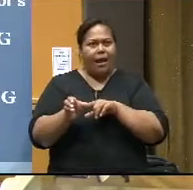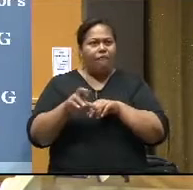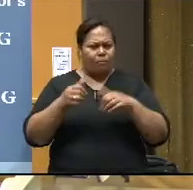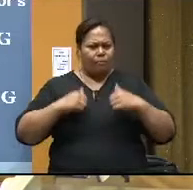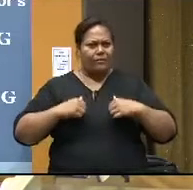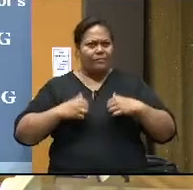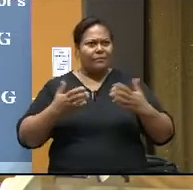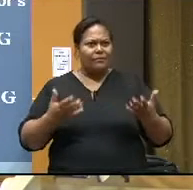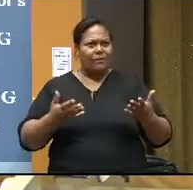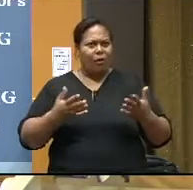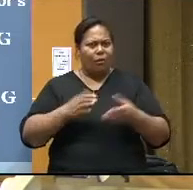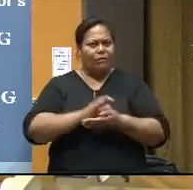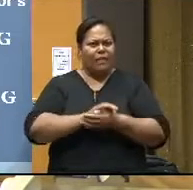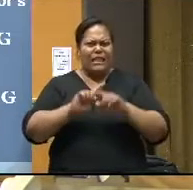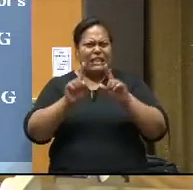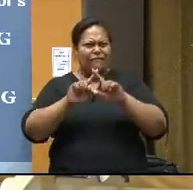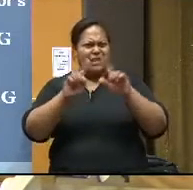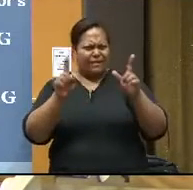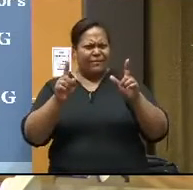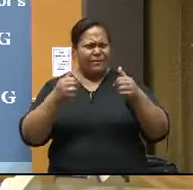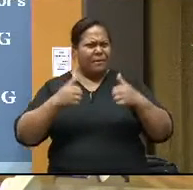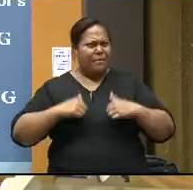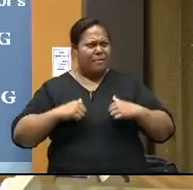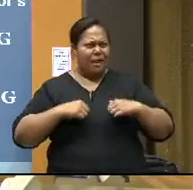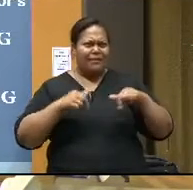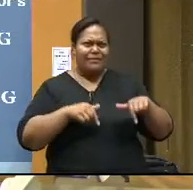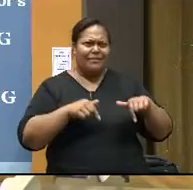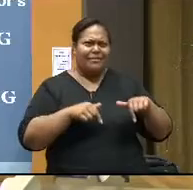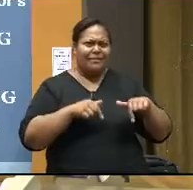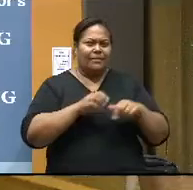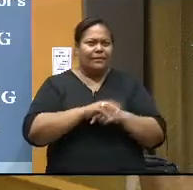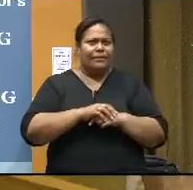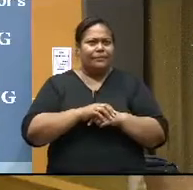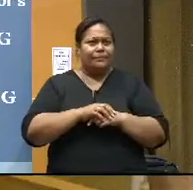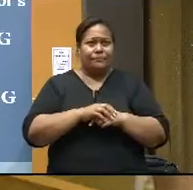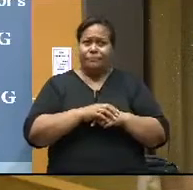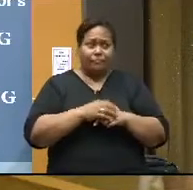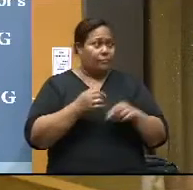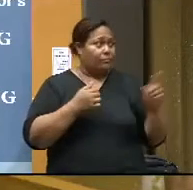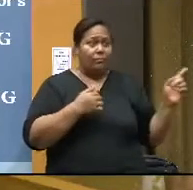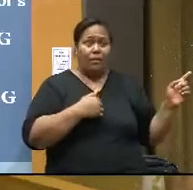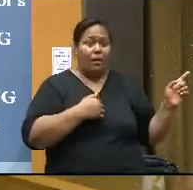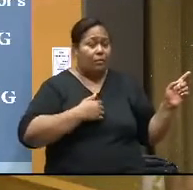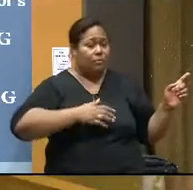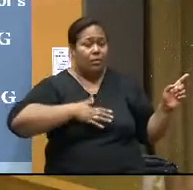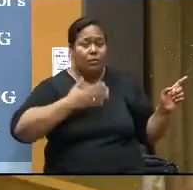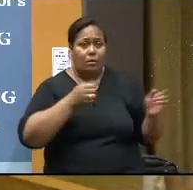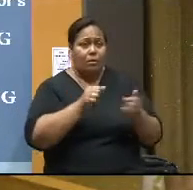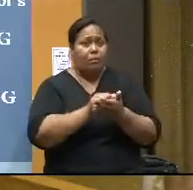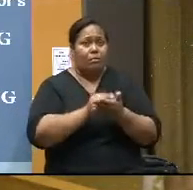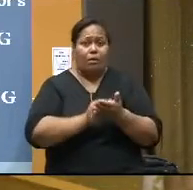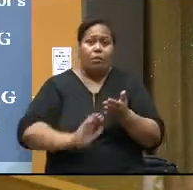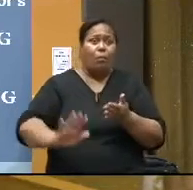abundance. Because we were and are still very interested in all of these key developments in learning